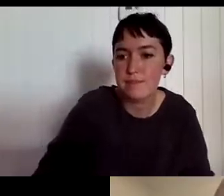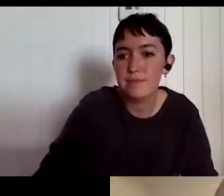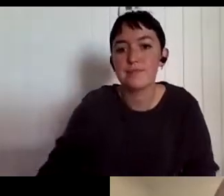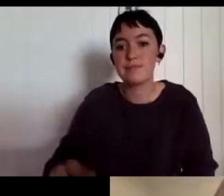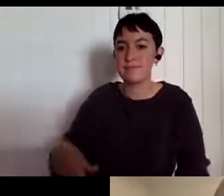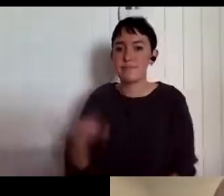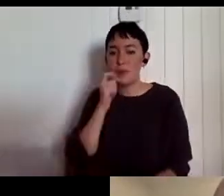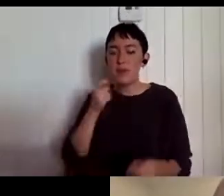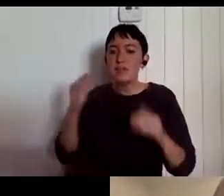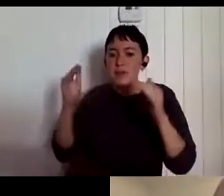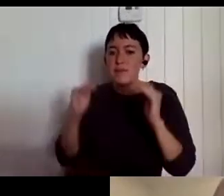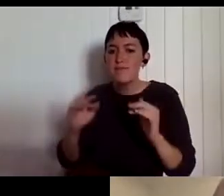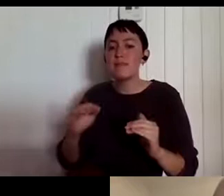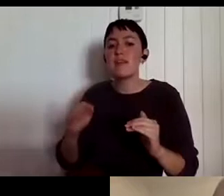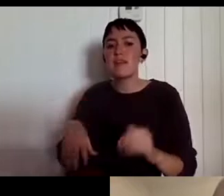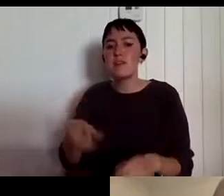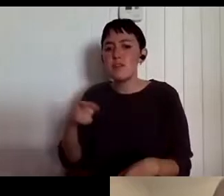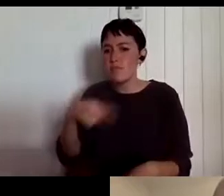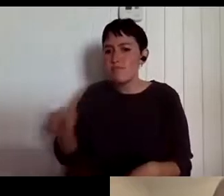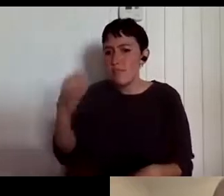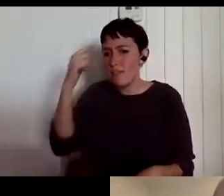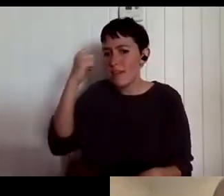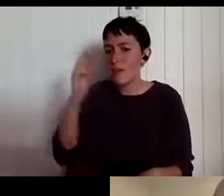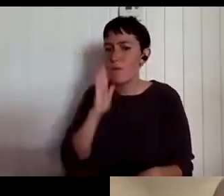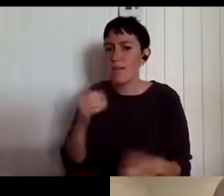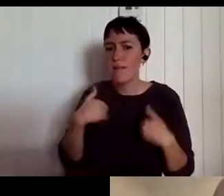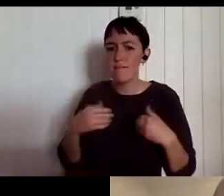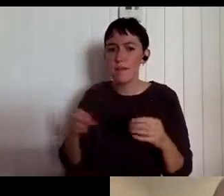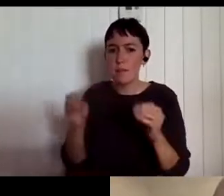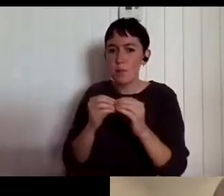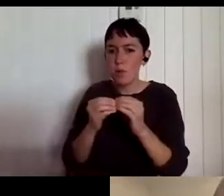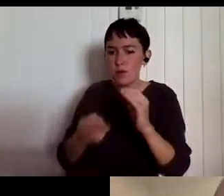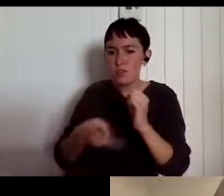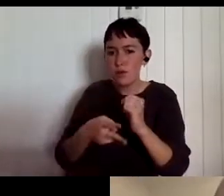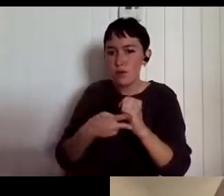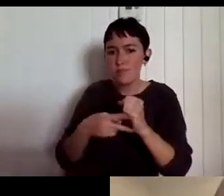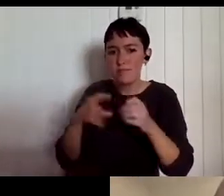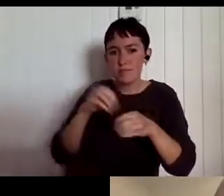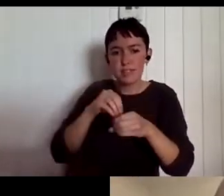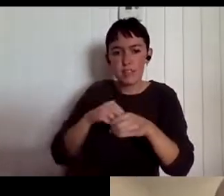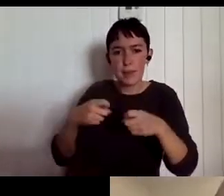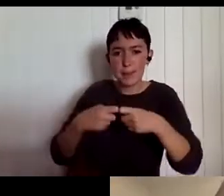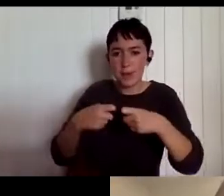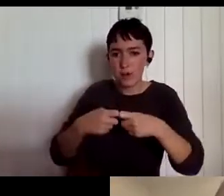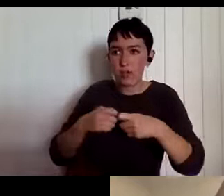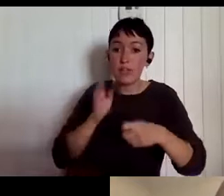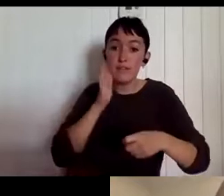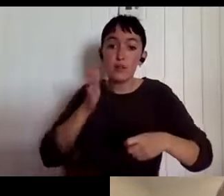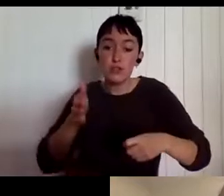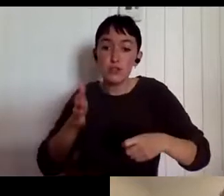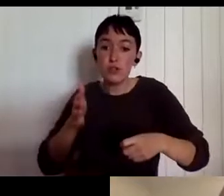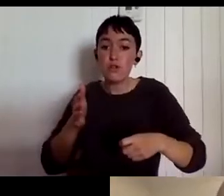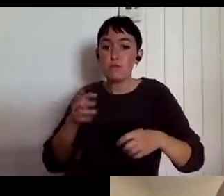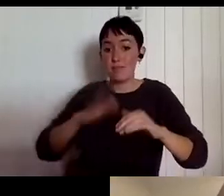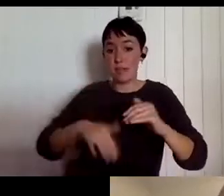more storage in battery technology in the future through finding new materials that hold charges better than the ones that we currently know about, or